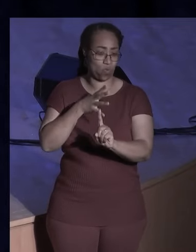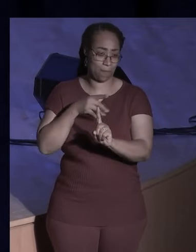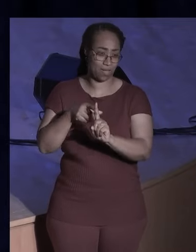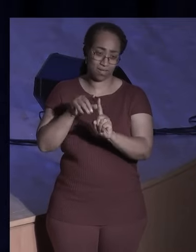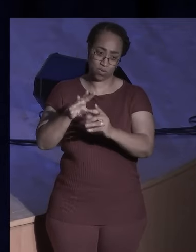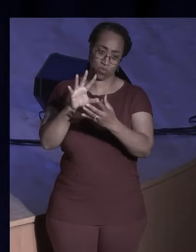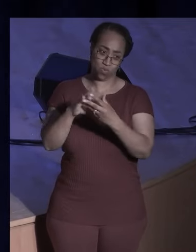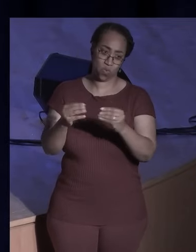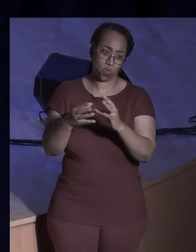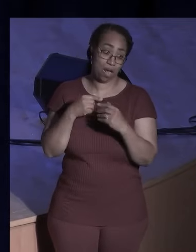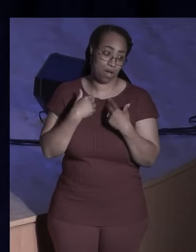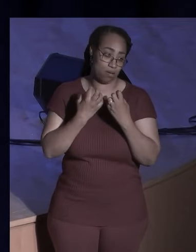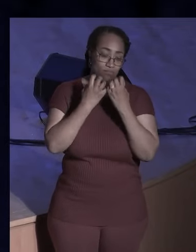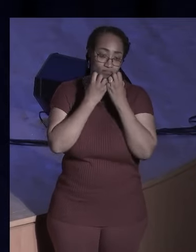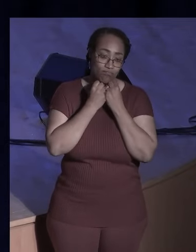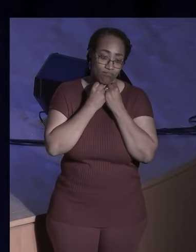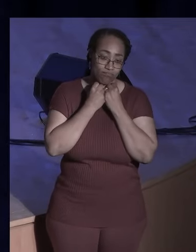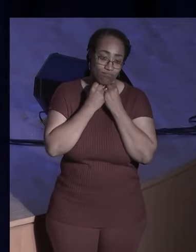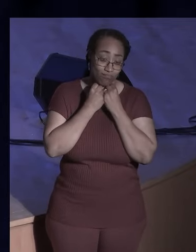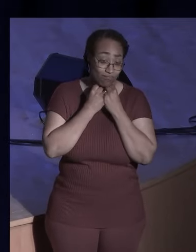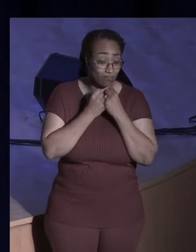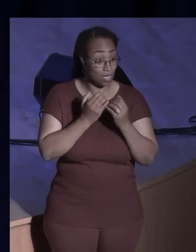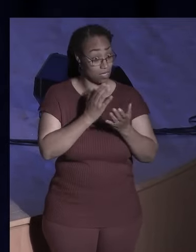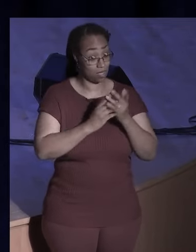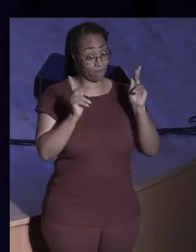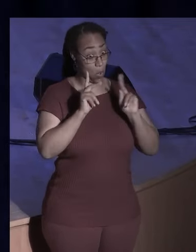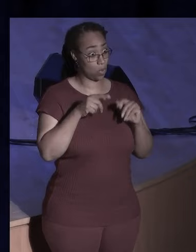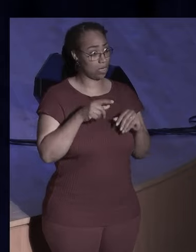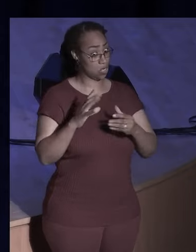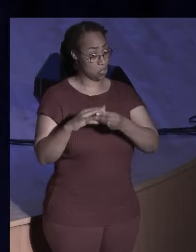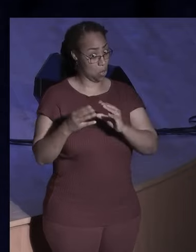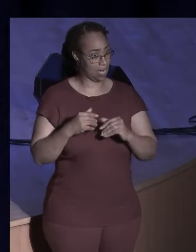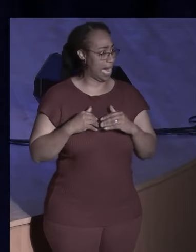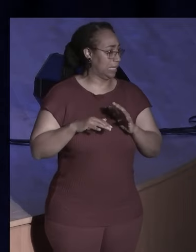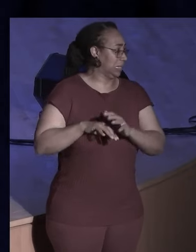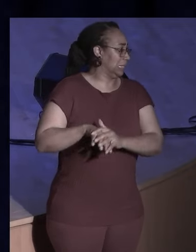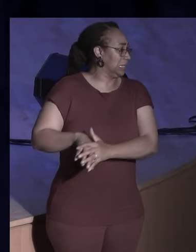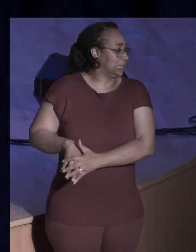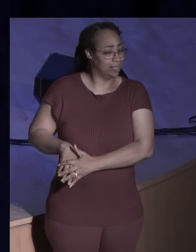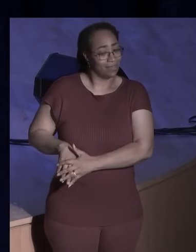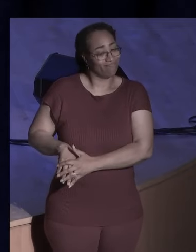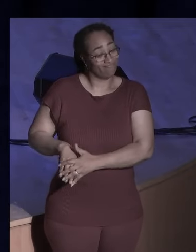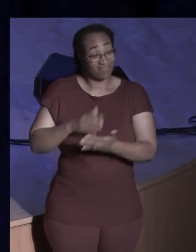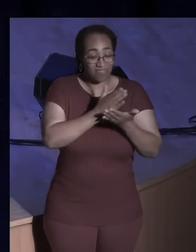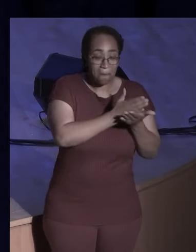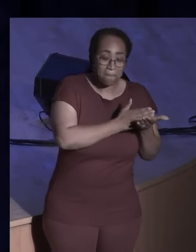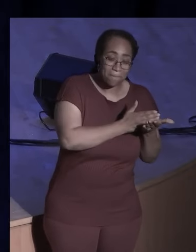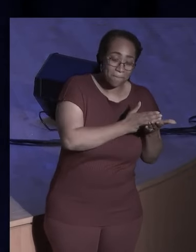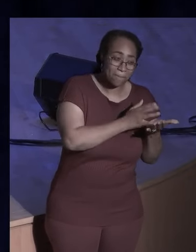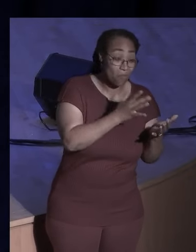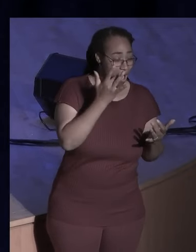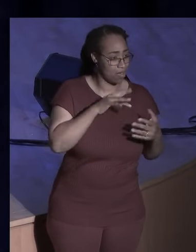Some folks have tried to keep these stories from being told. Nowhere is that more obvious than with the harmful policies that were designed to